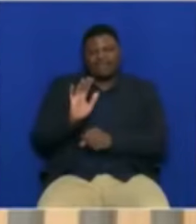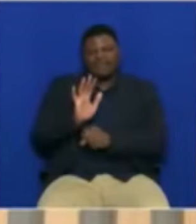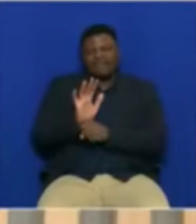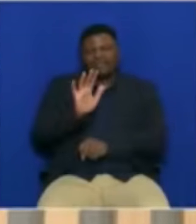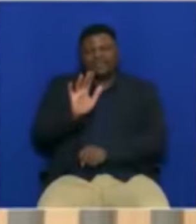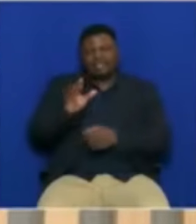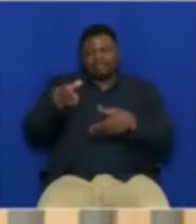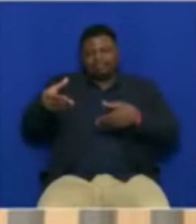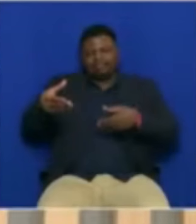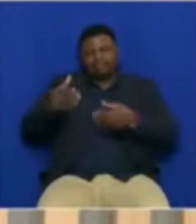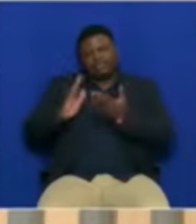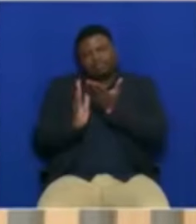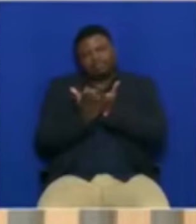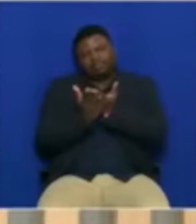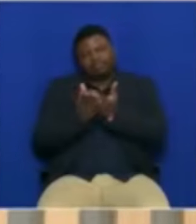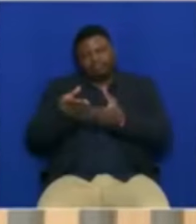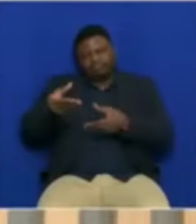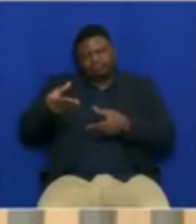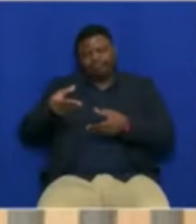and